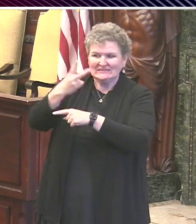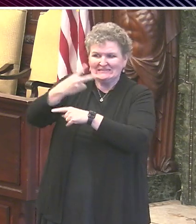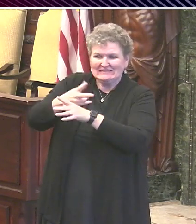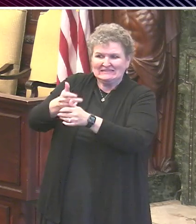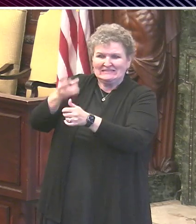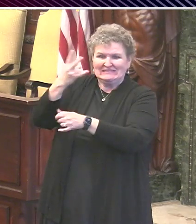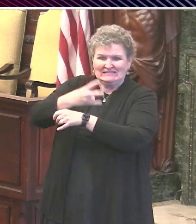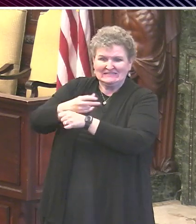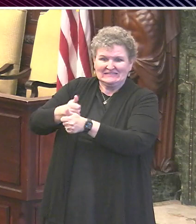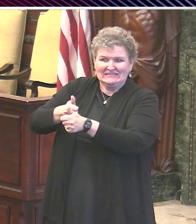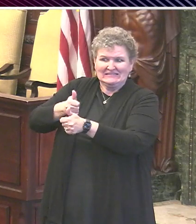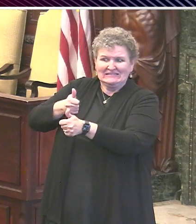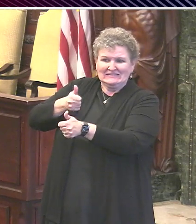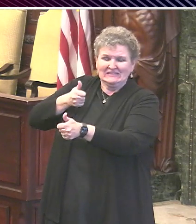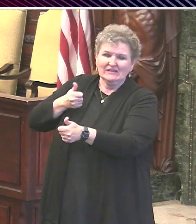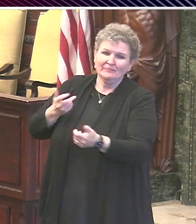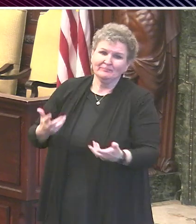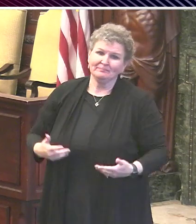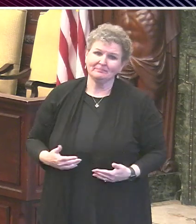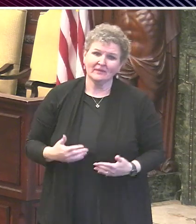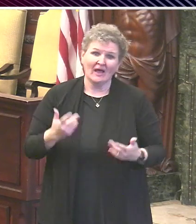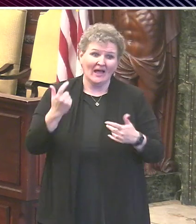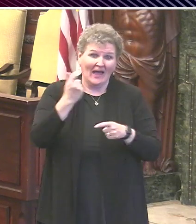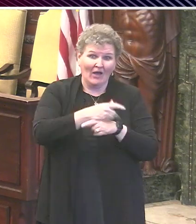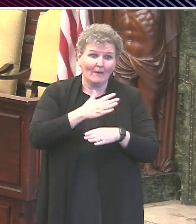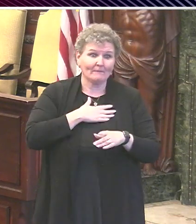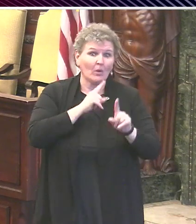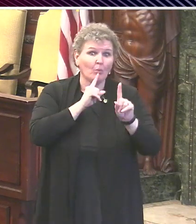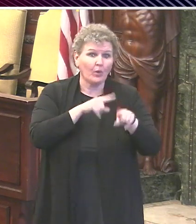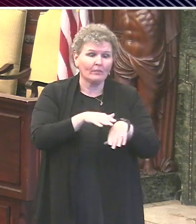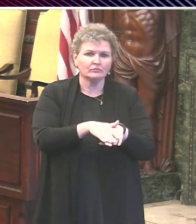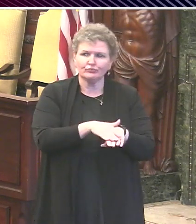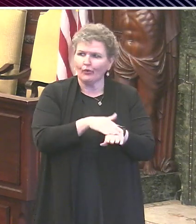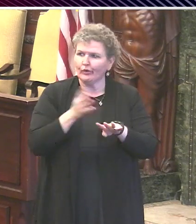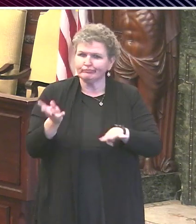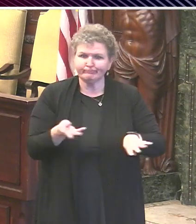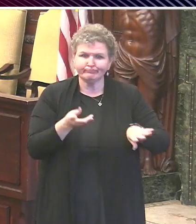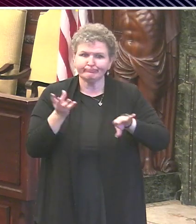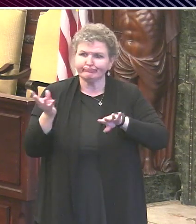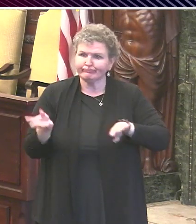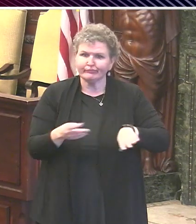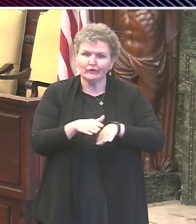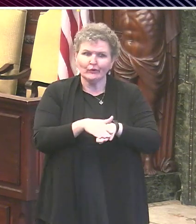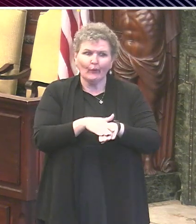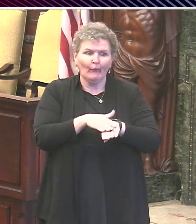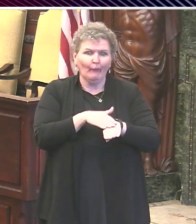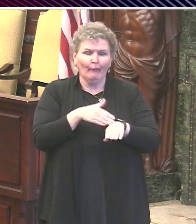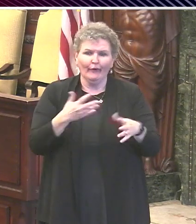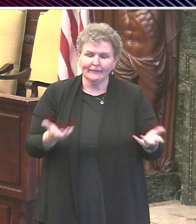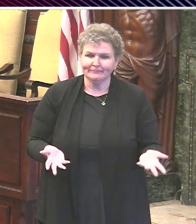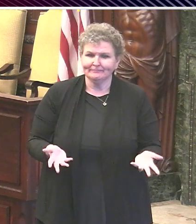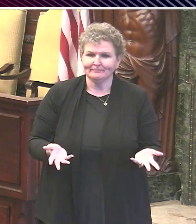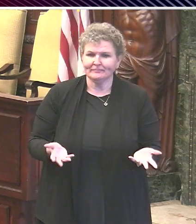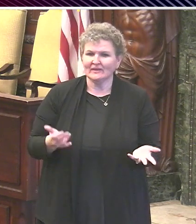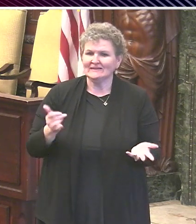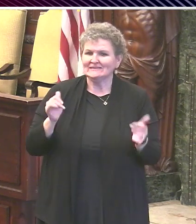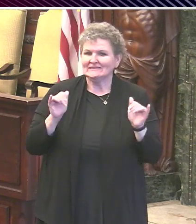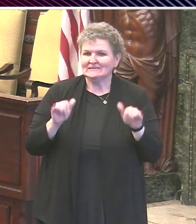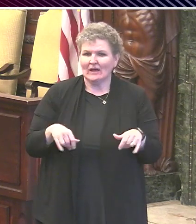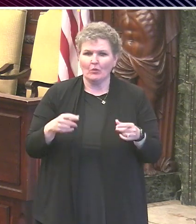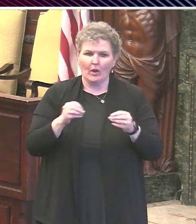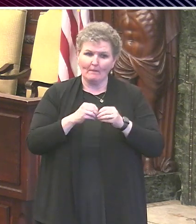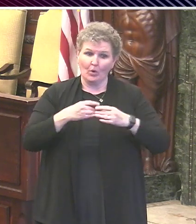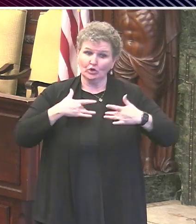it slower for us to have the response. We're going to be looking at our other sources of information as well to try to minimize the risk of that. I'm more concerned,